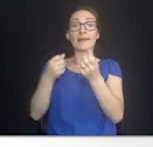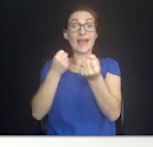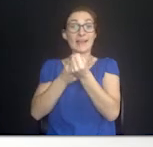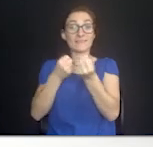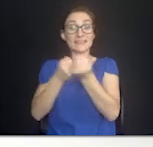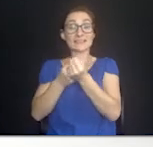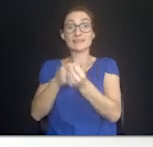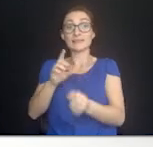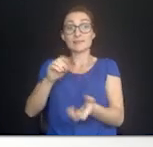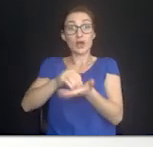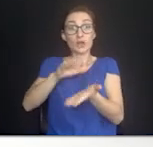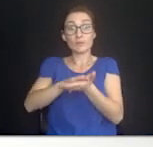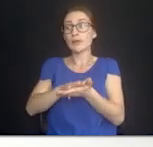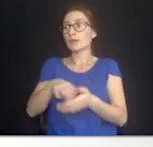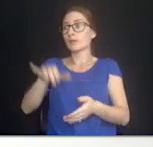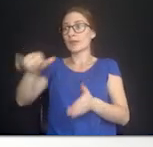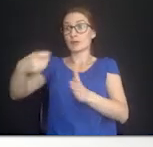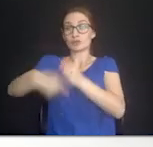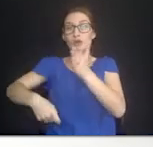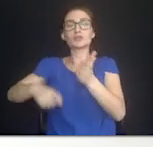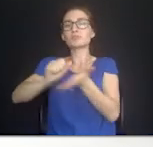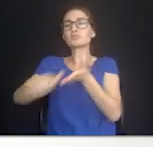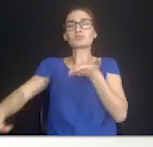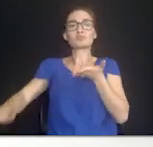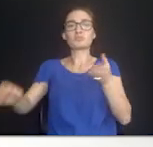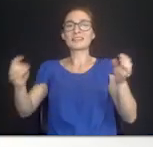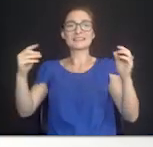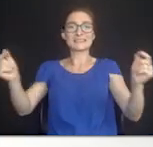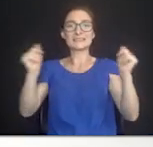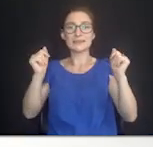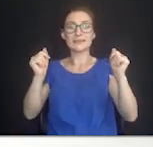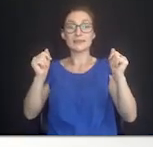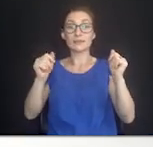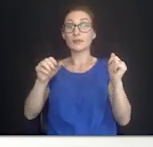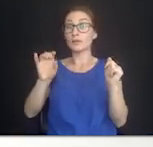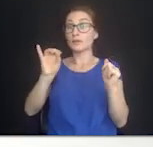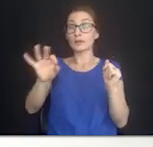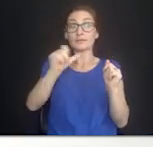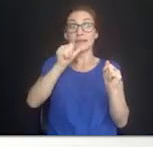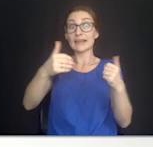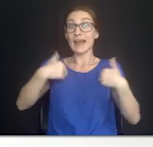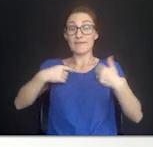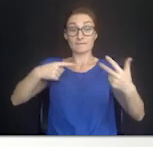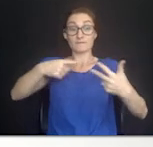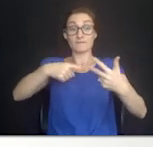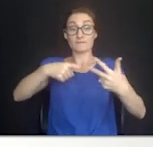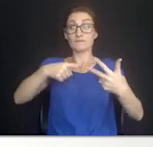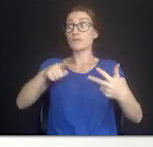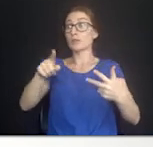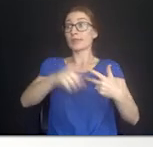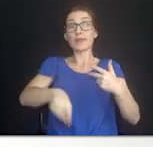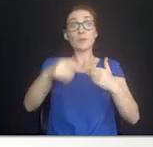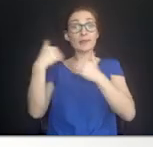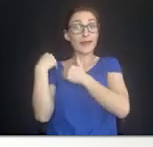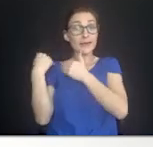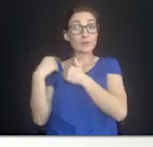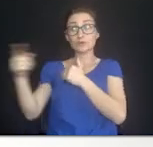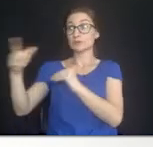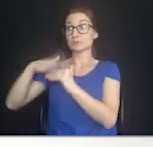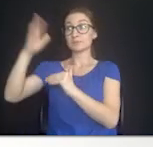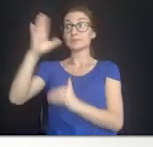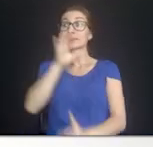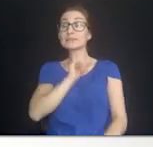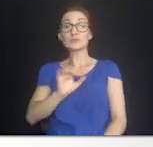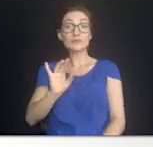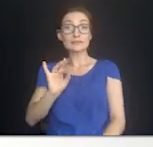rid of the charges instantly. Right? Had they not had that, they're liable, right? She's over 18, she's an adult, right? So